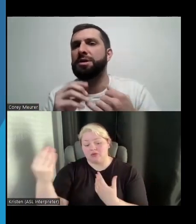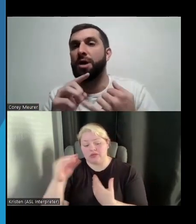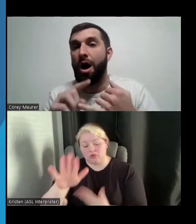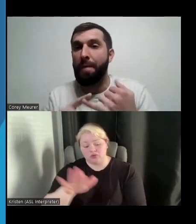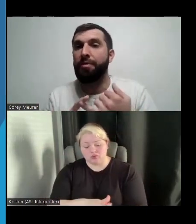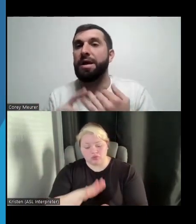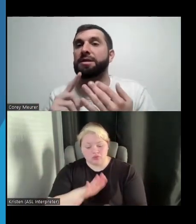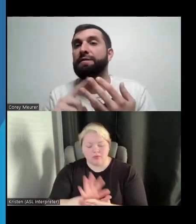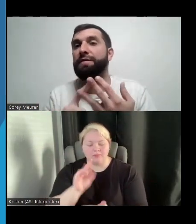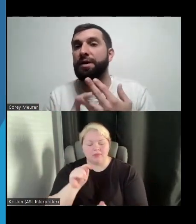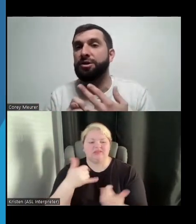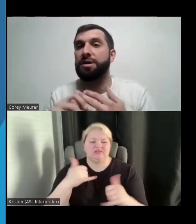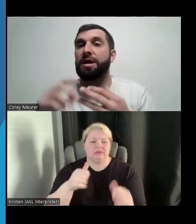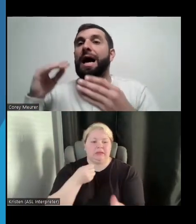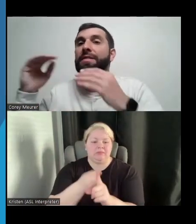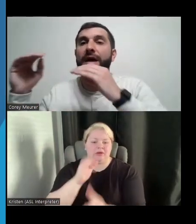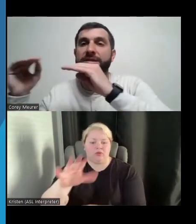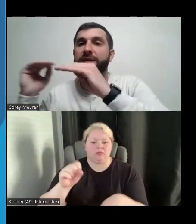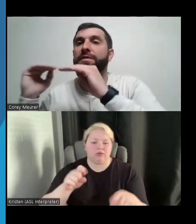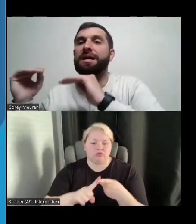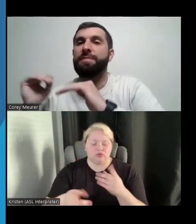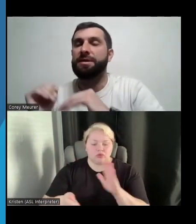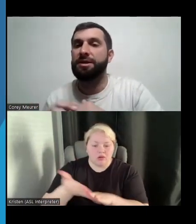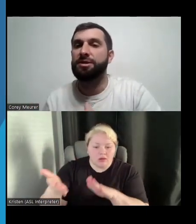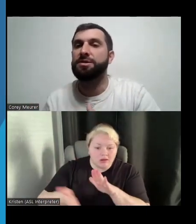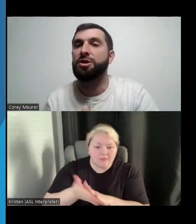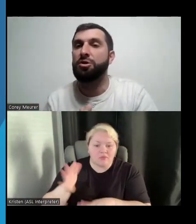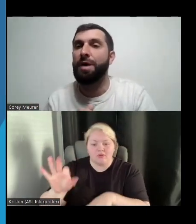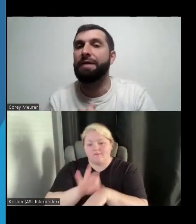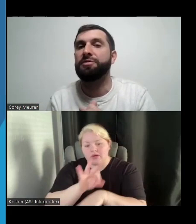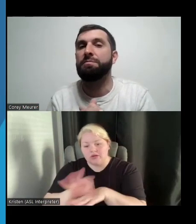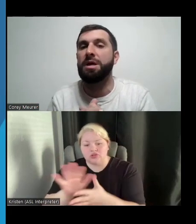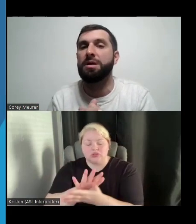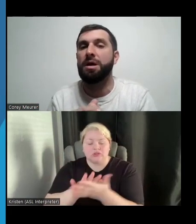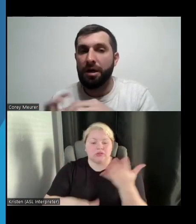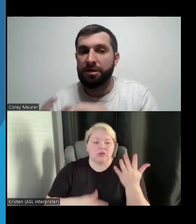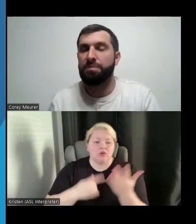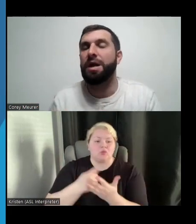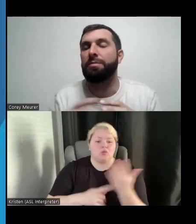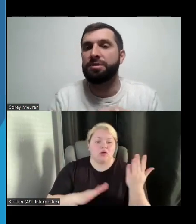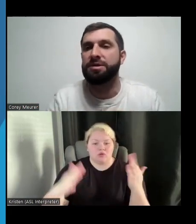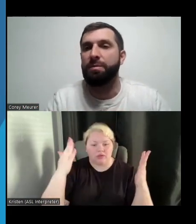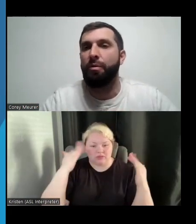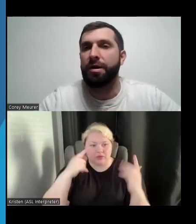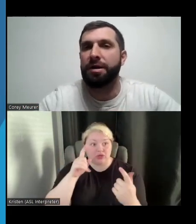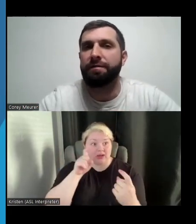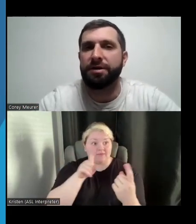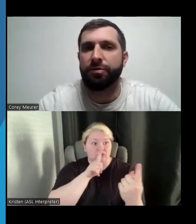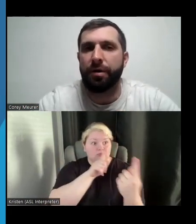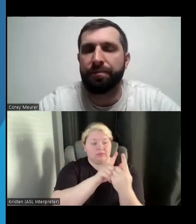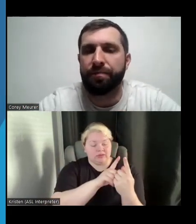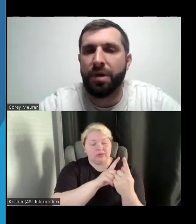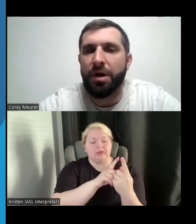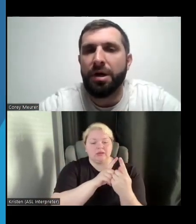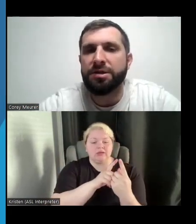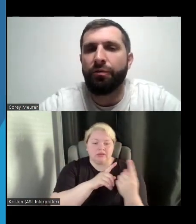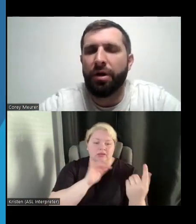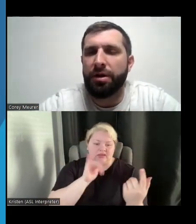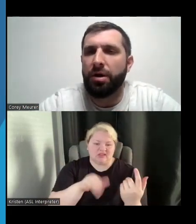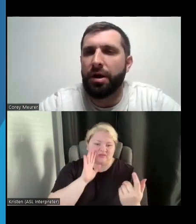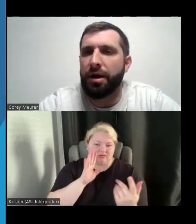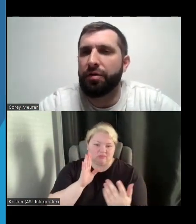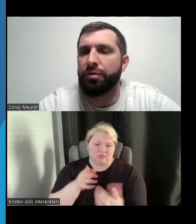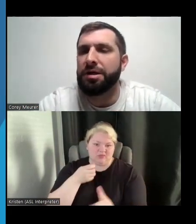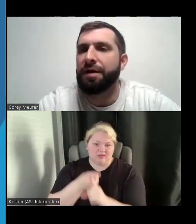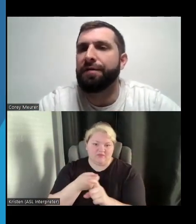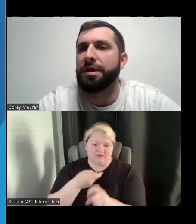your ability to operate, to function, guidelines, different expectations that you have to meet to be able to support an individual. So